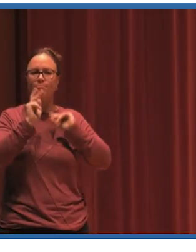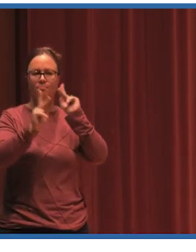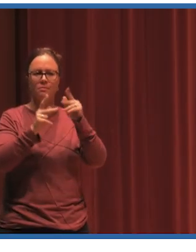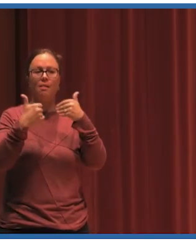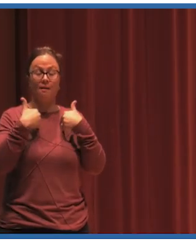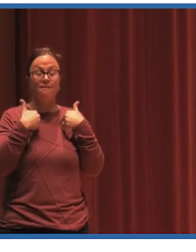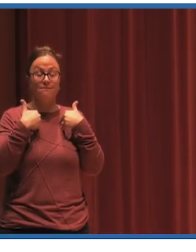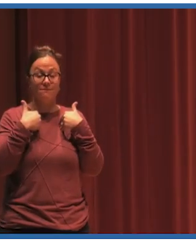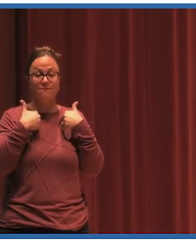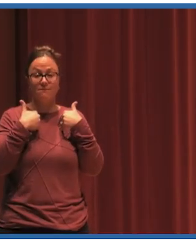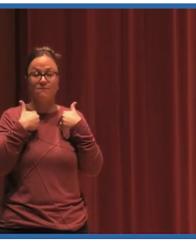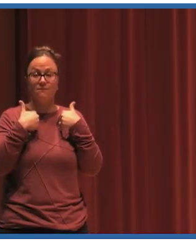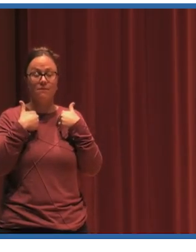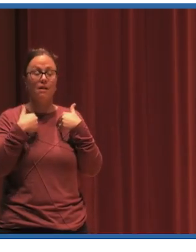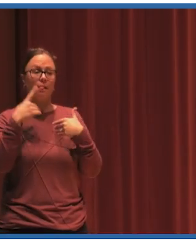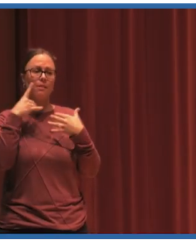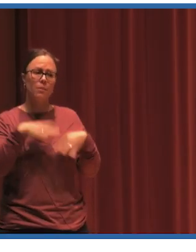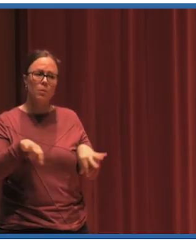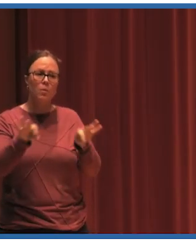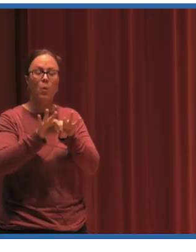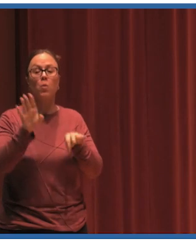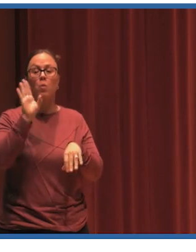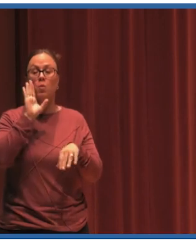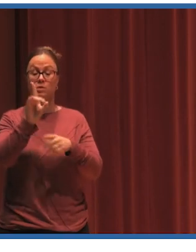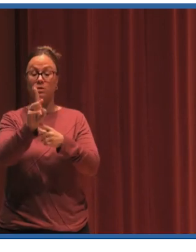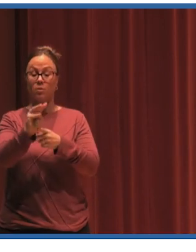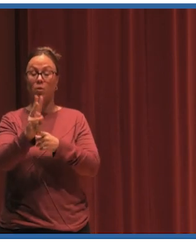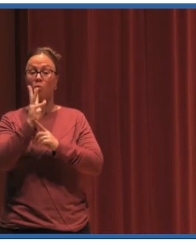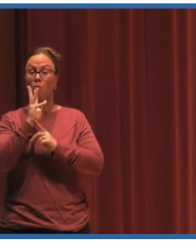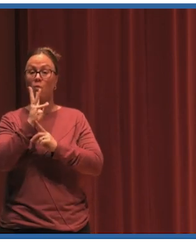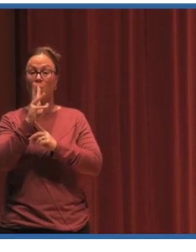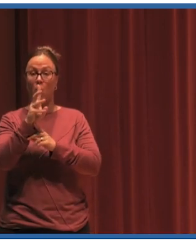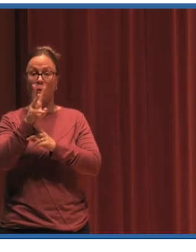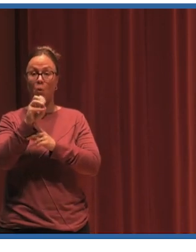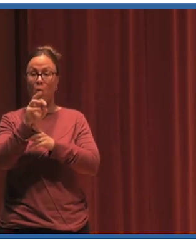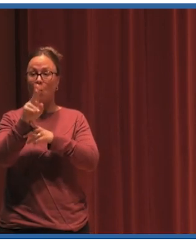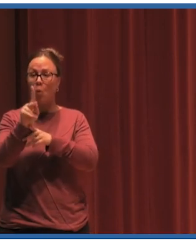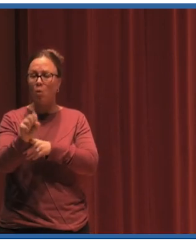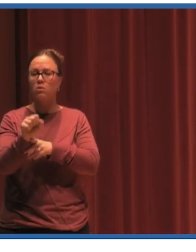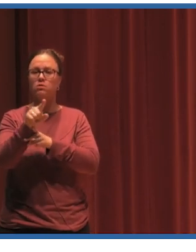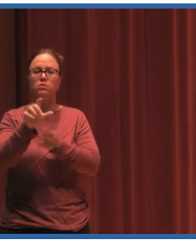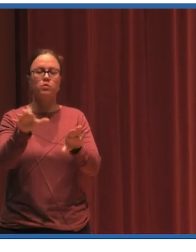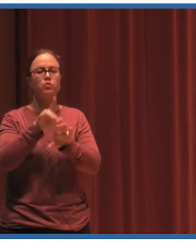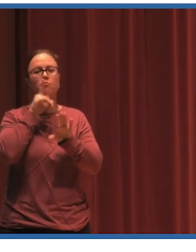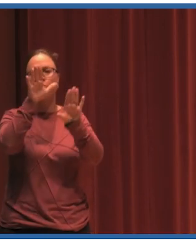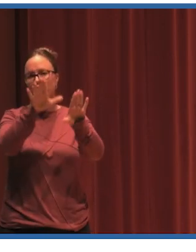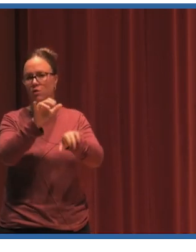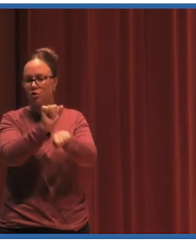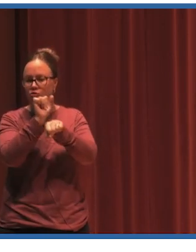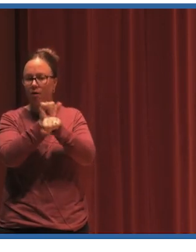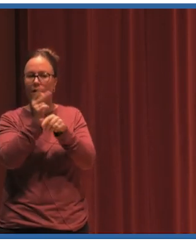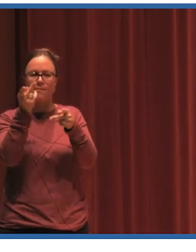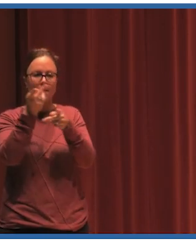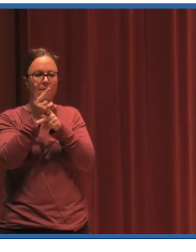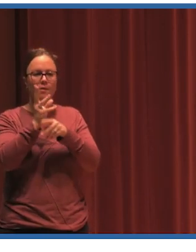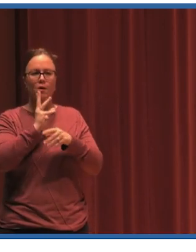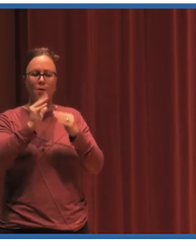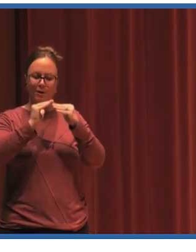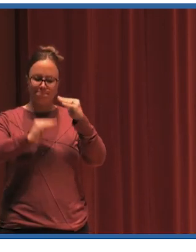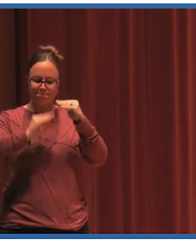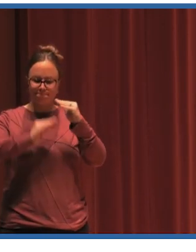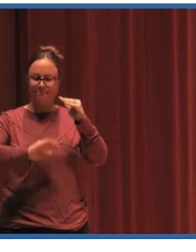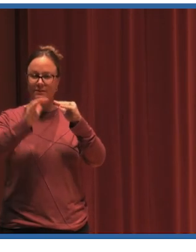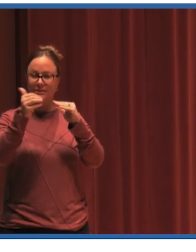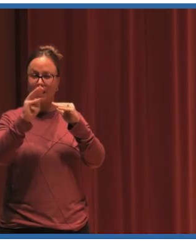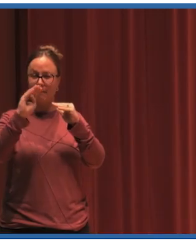have, and I think it's important to know that Des Moines Water Works does a really great job of keeping the water under the 10